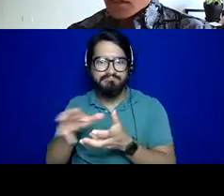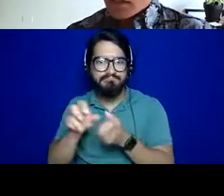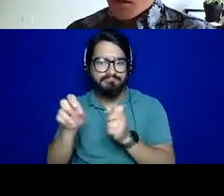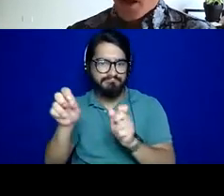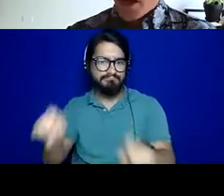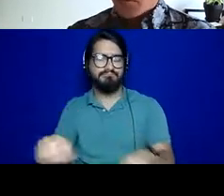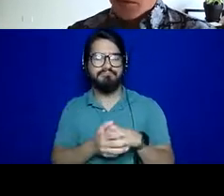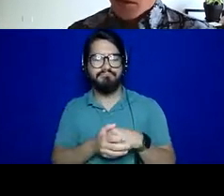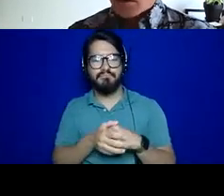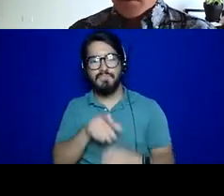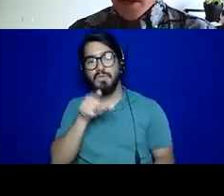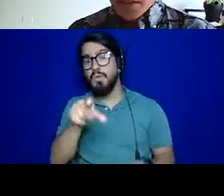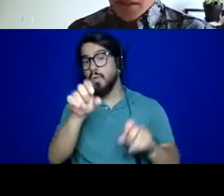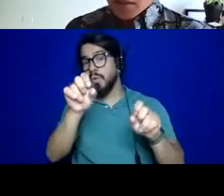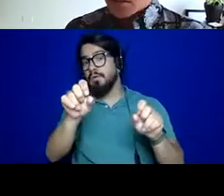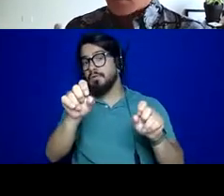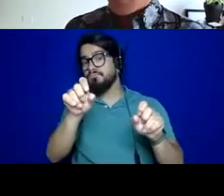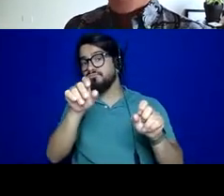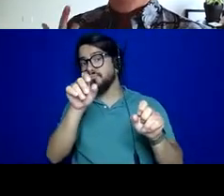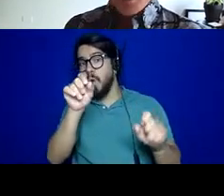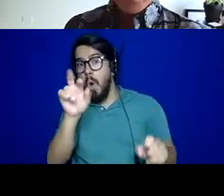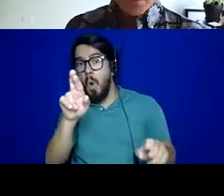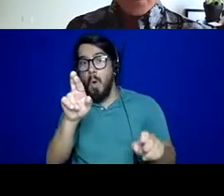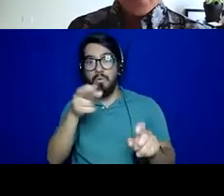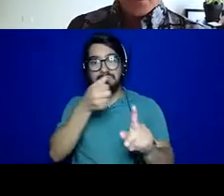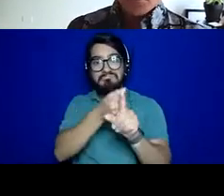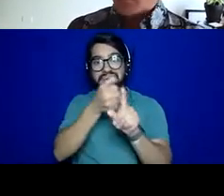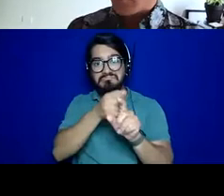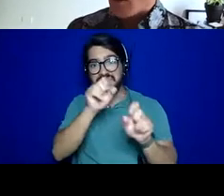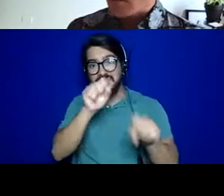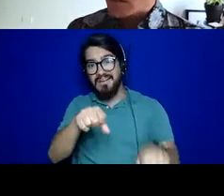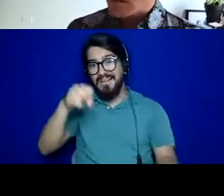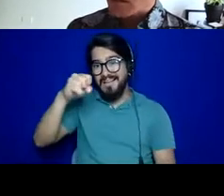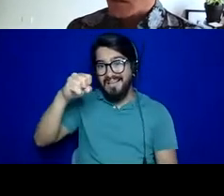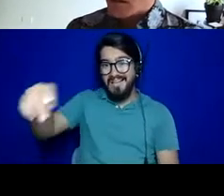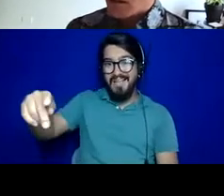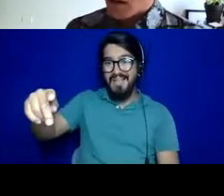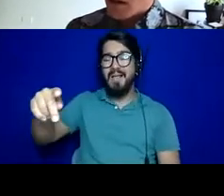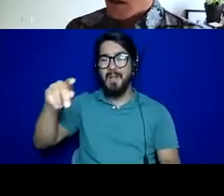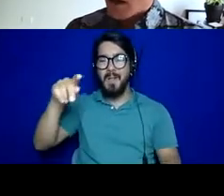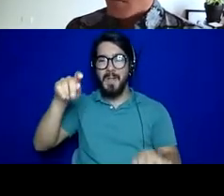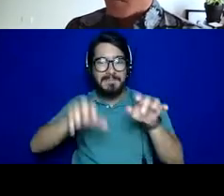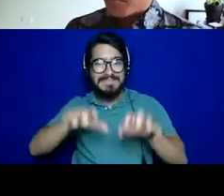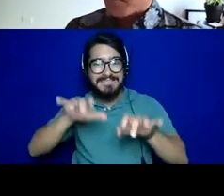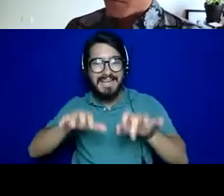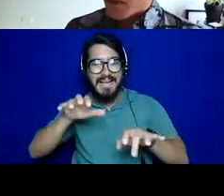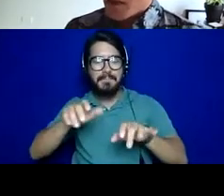You can at least set passwords on your devices, your applications and your SIM cards.